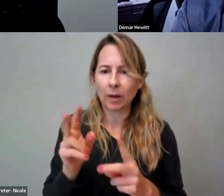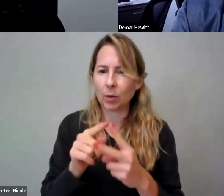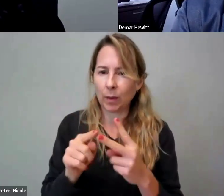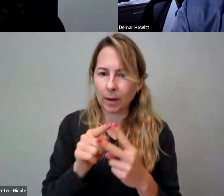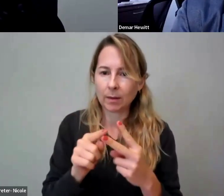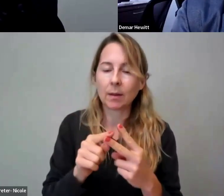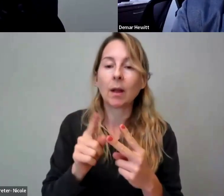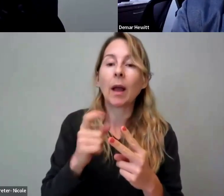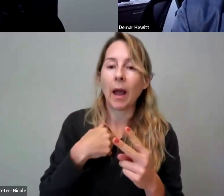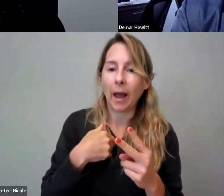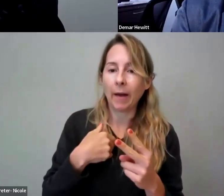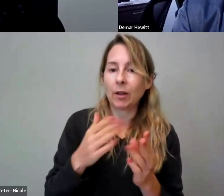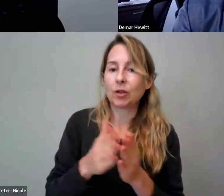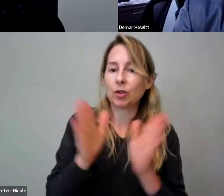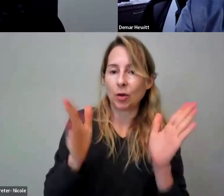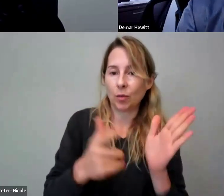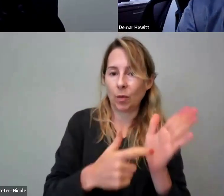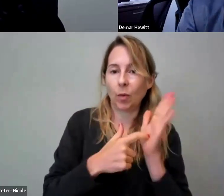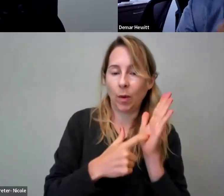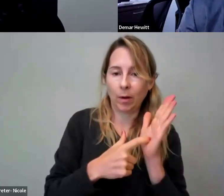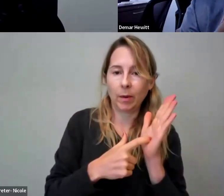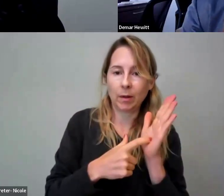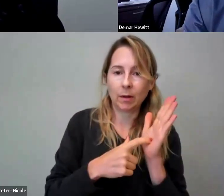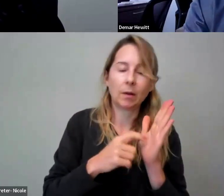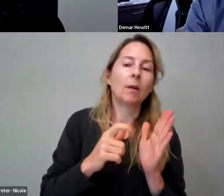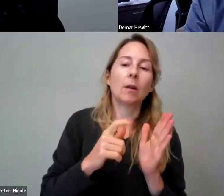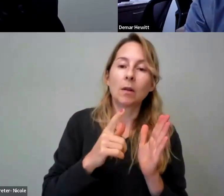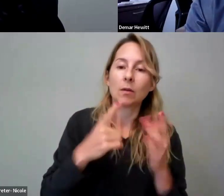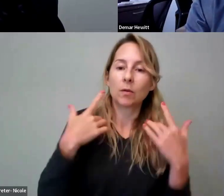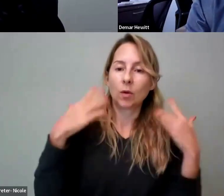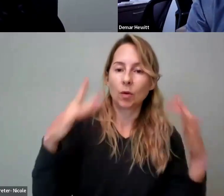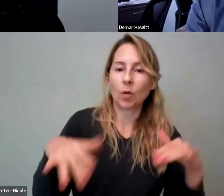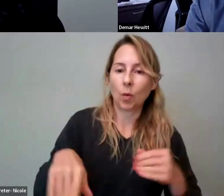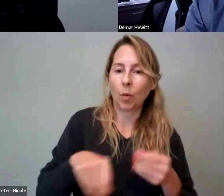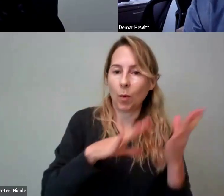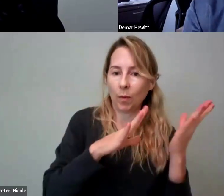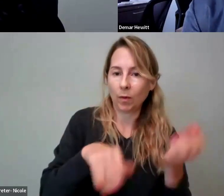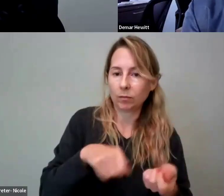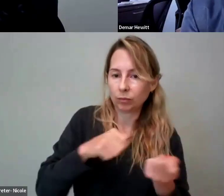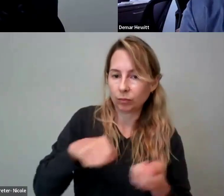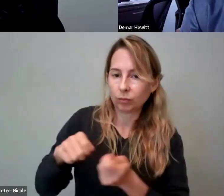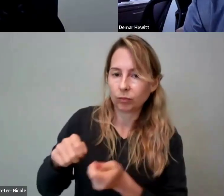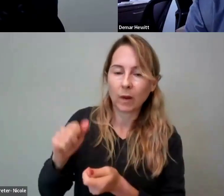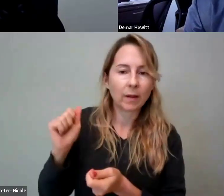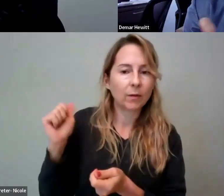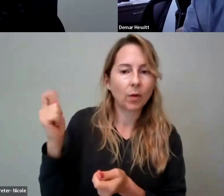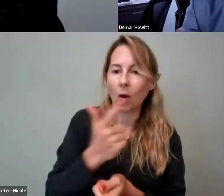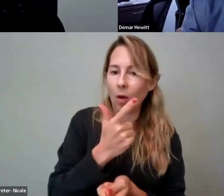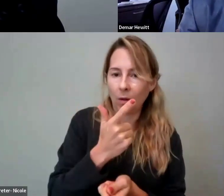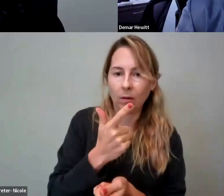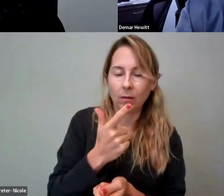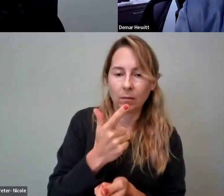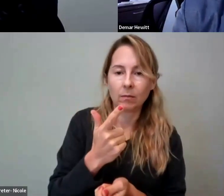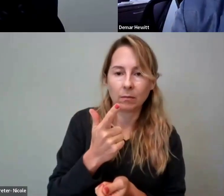snow removal as a landlord under the Residential Tenancies Act. So that's not even a human rights thing just yet. It's a basic